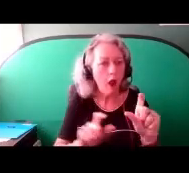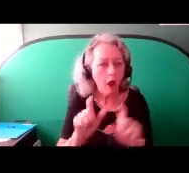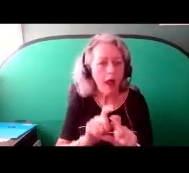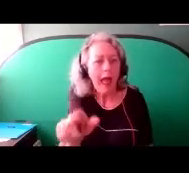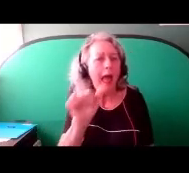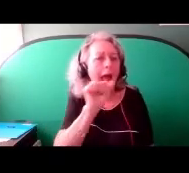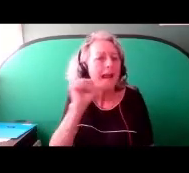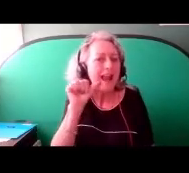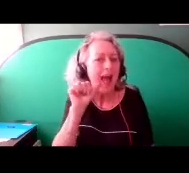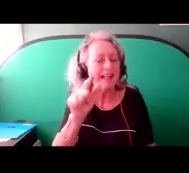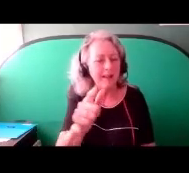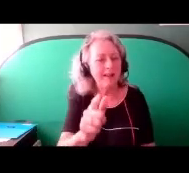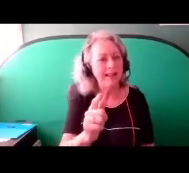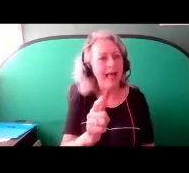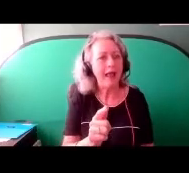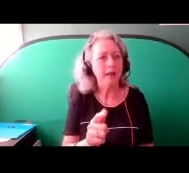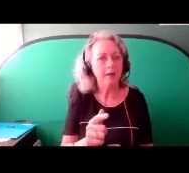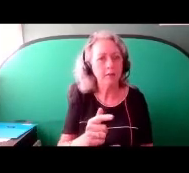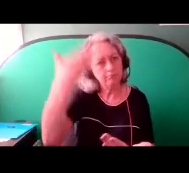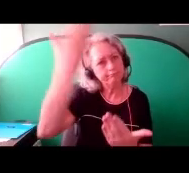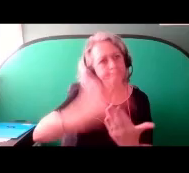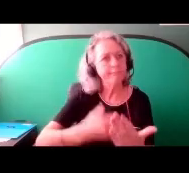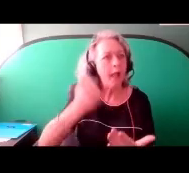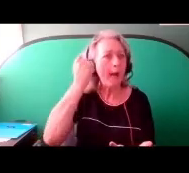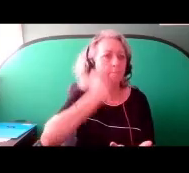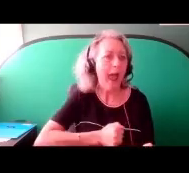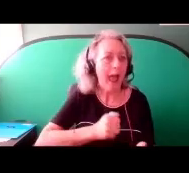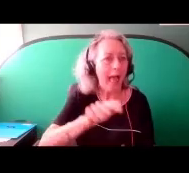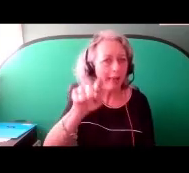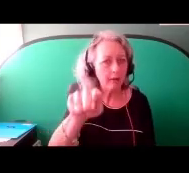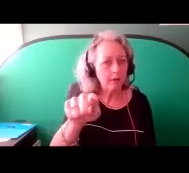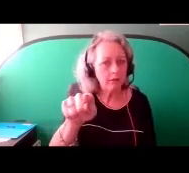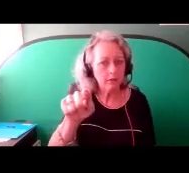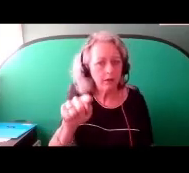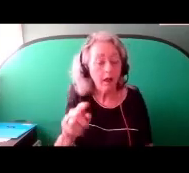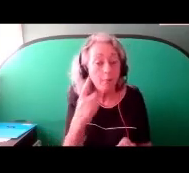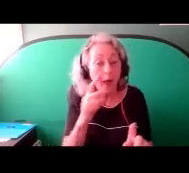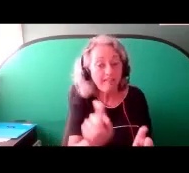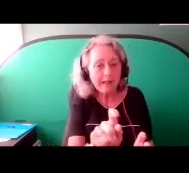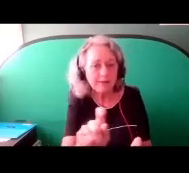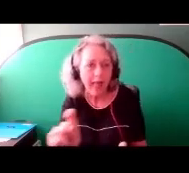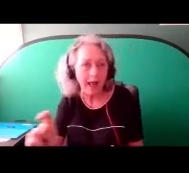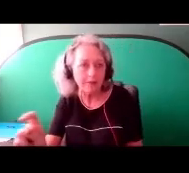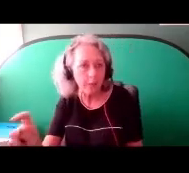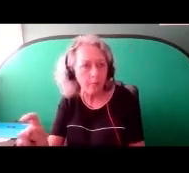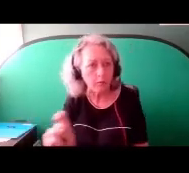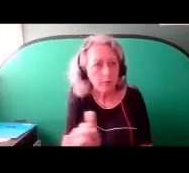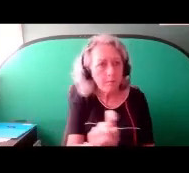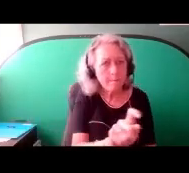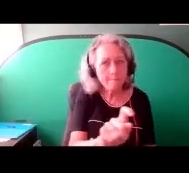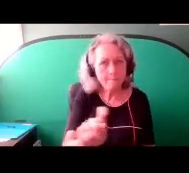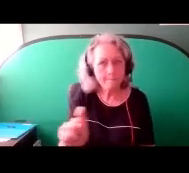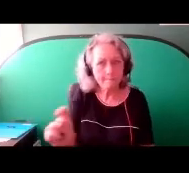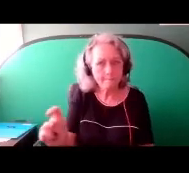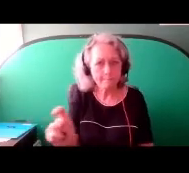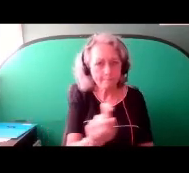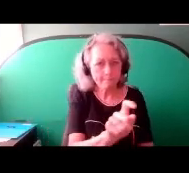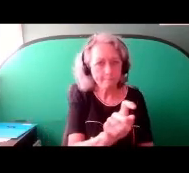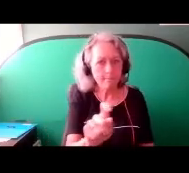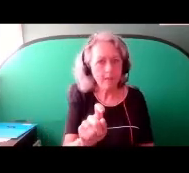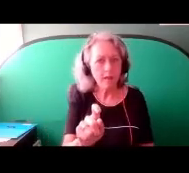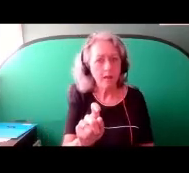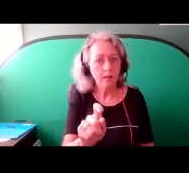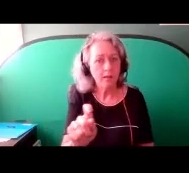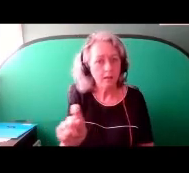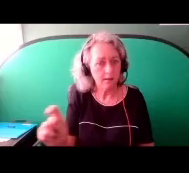just a solid black color, and then you've got a slider along the bottom, which I can then slide